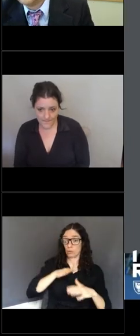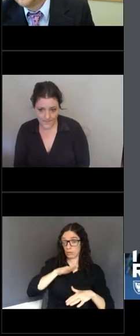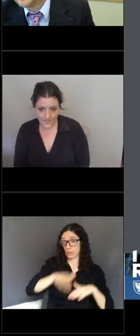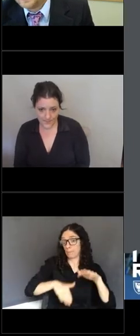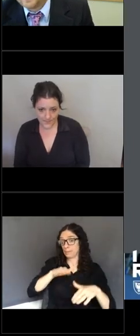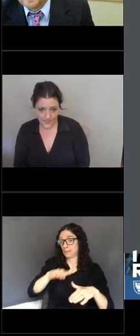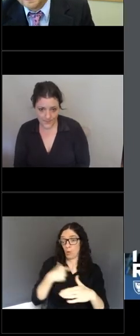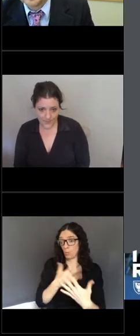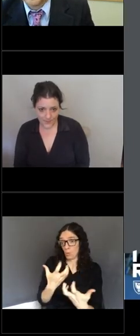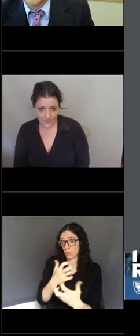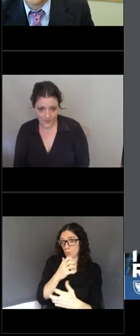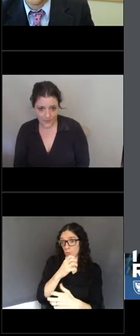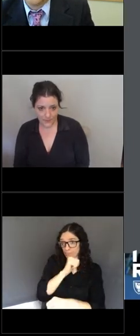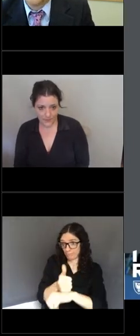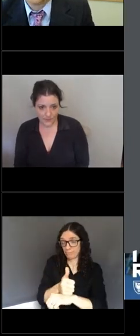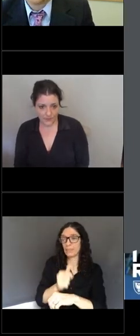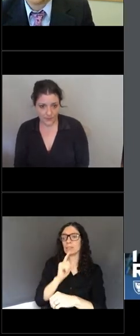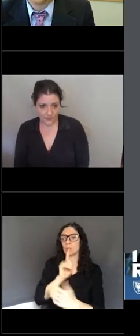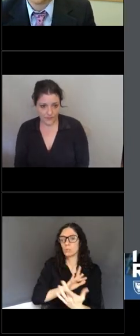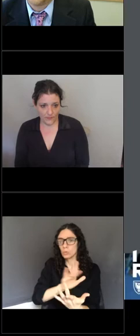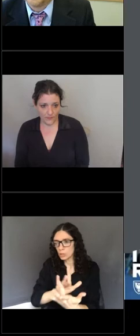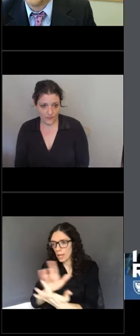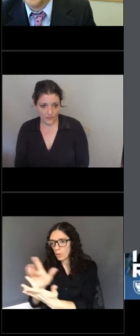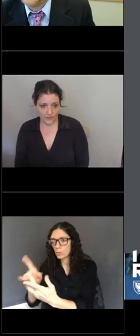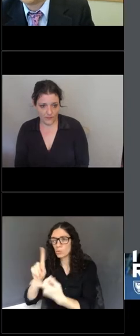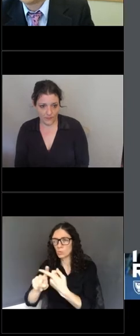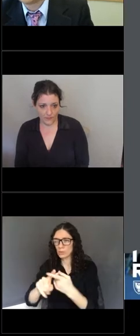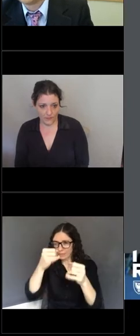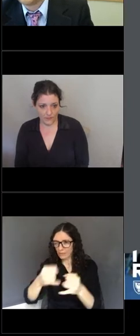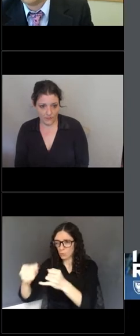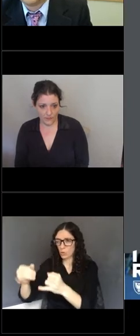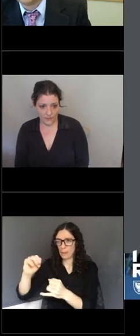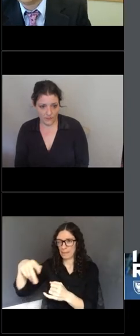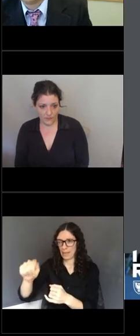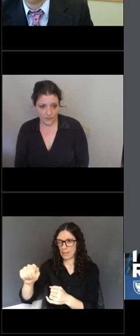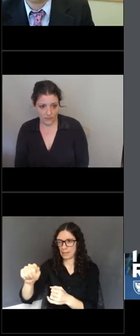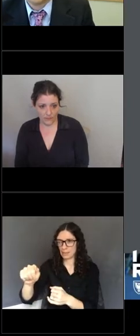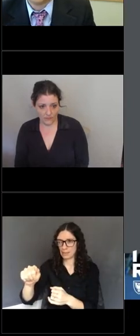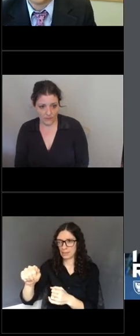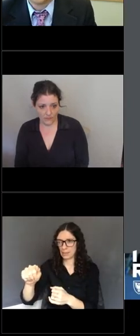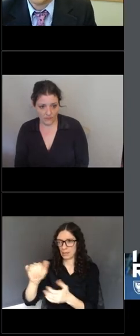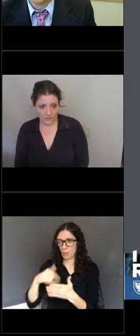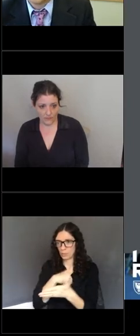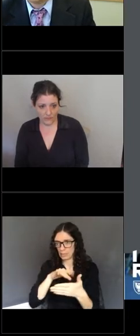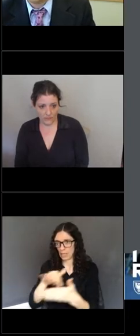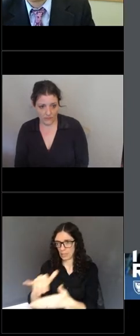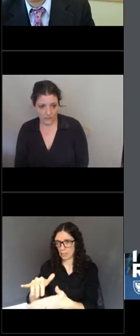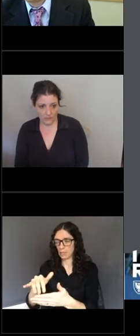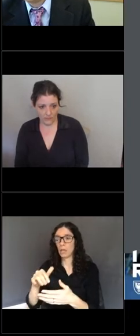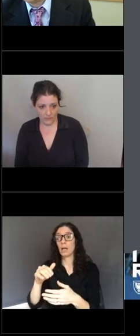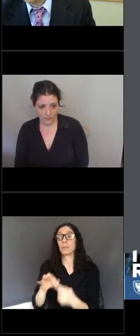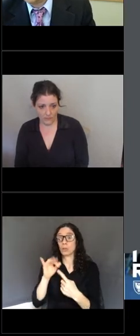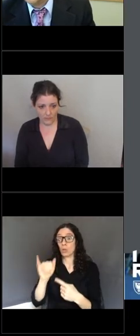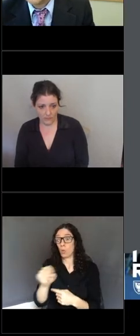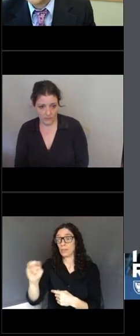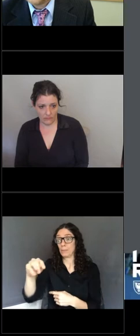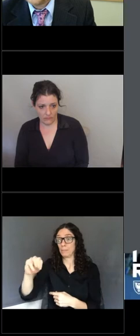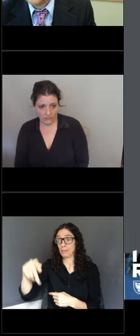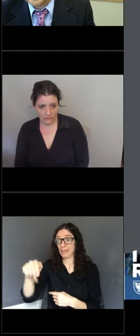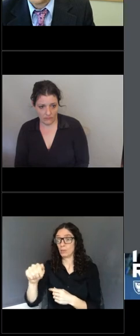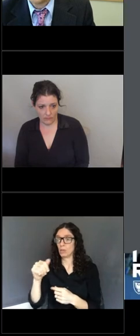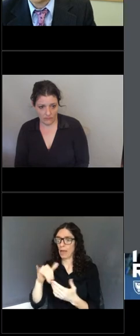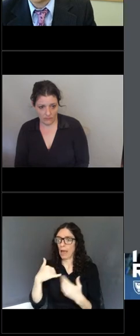is reaching out to the individual MPAs, especially those that rated the highest within the categories, to be able to see